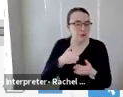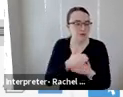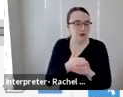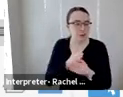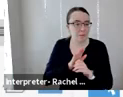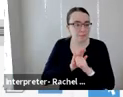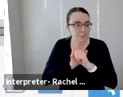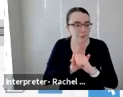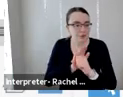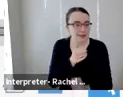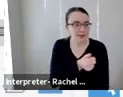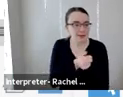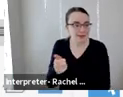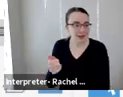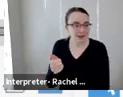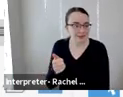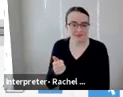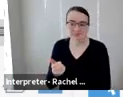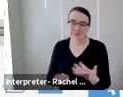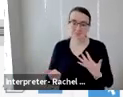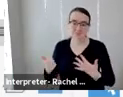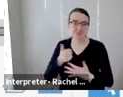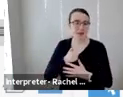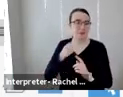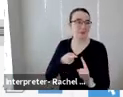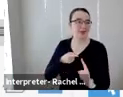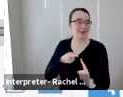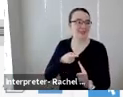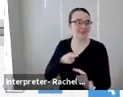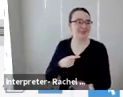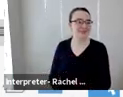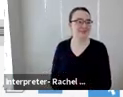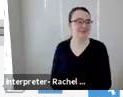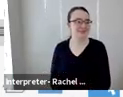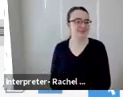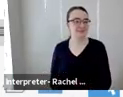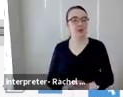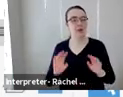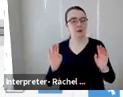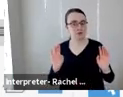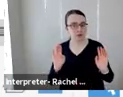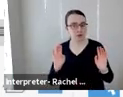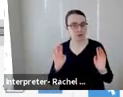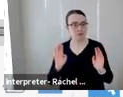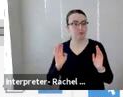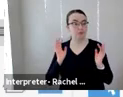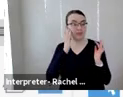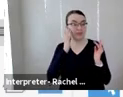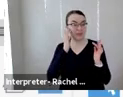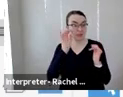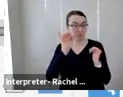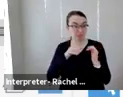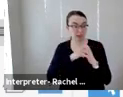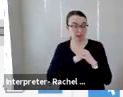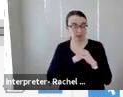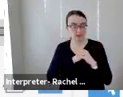yourself is the whole point, right? So with that in mind, let's go from here and let's flip